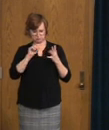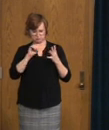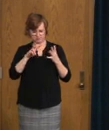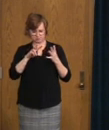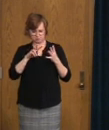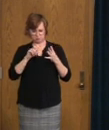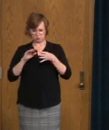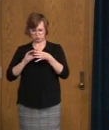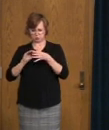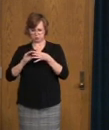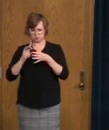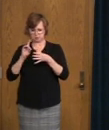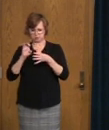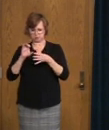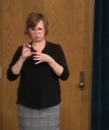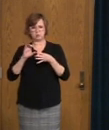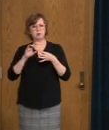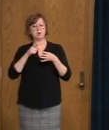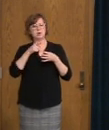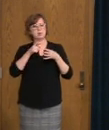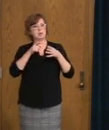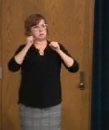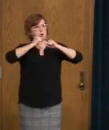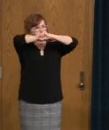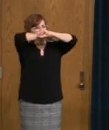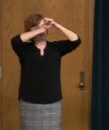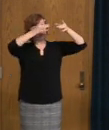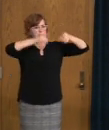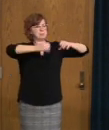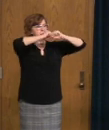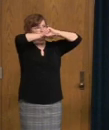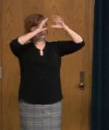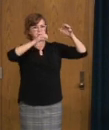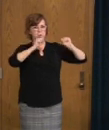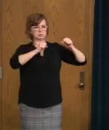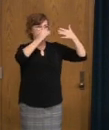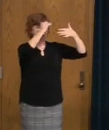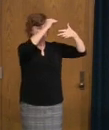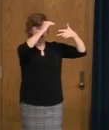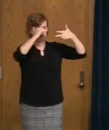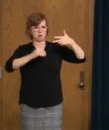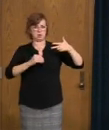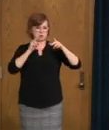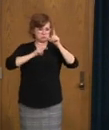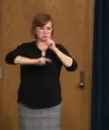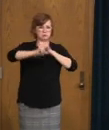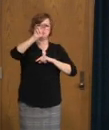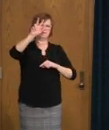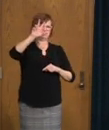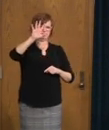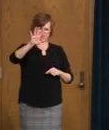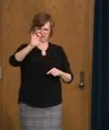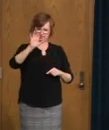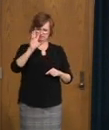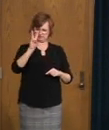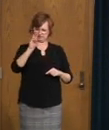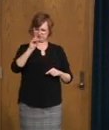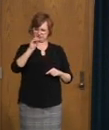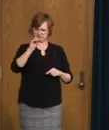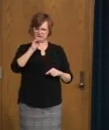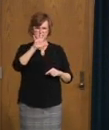a potential high of 562 cases, I think, sometime in mid-month. And very thankfully, that has not happened.